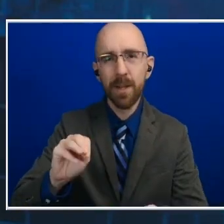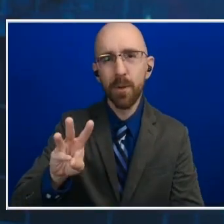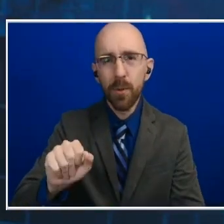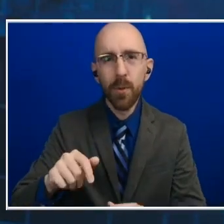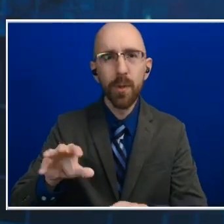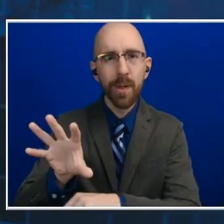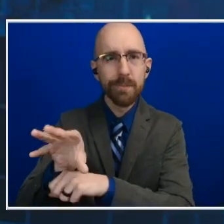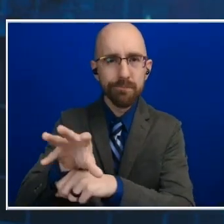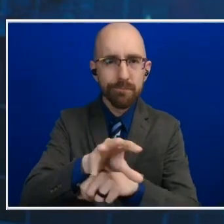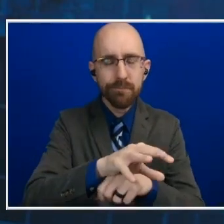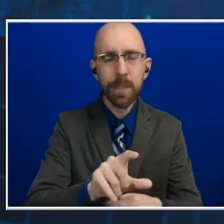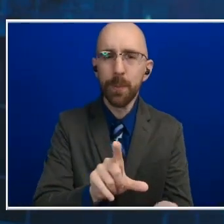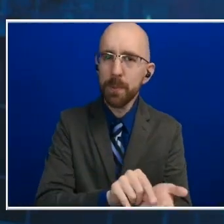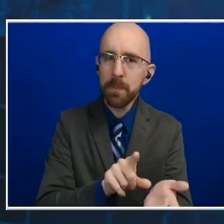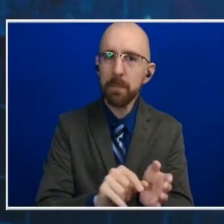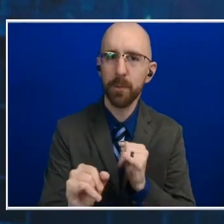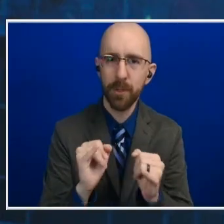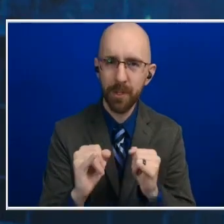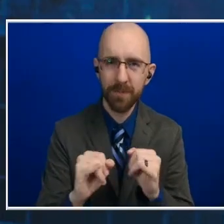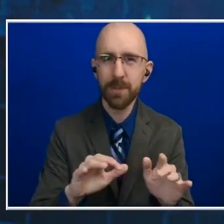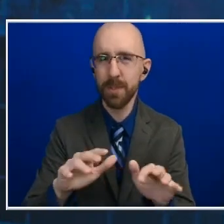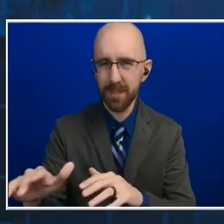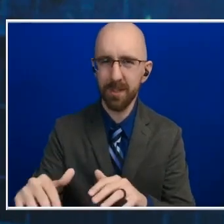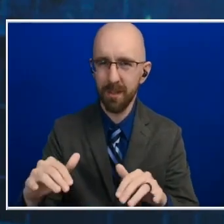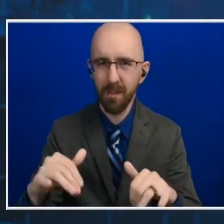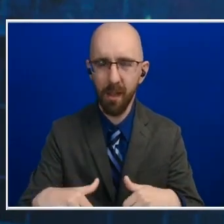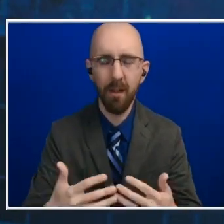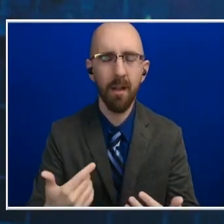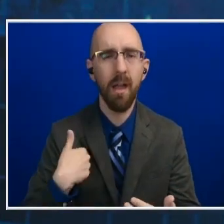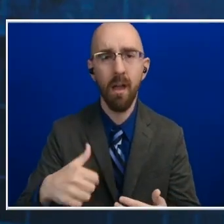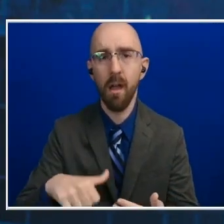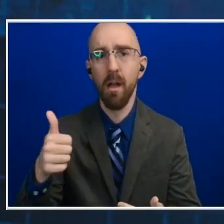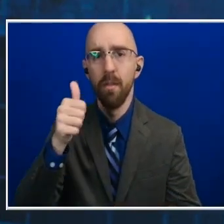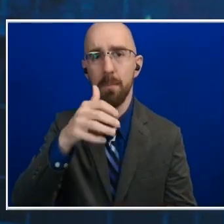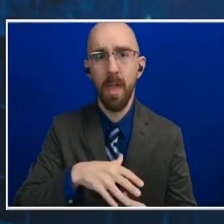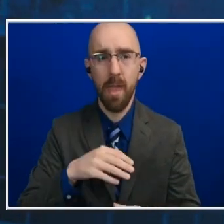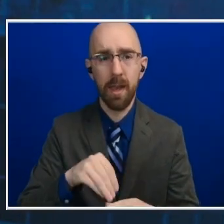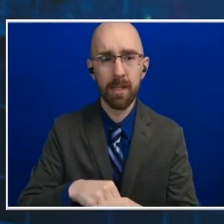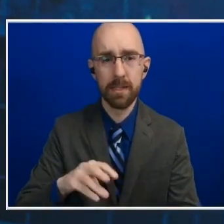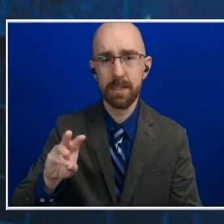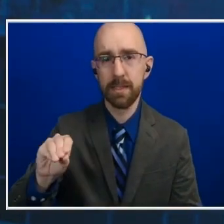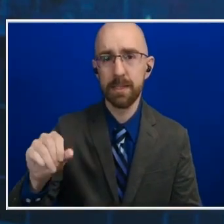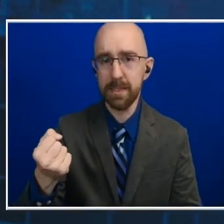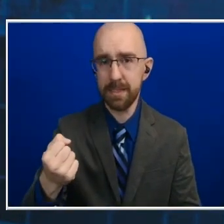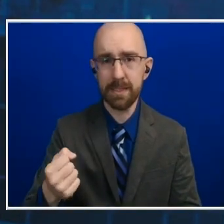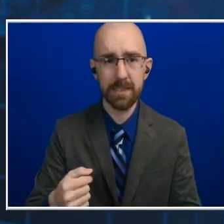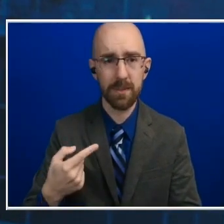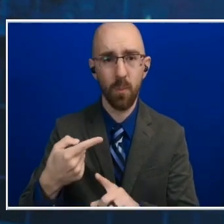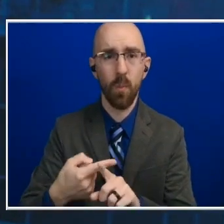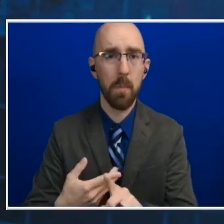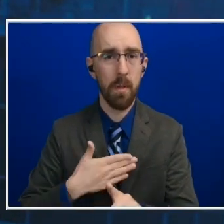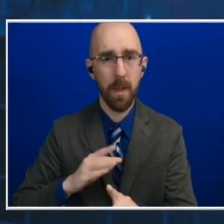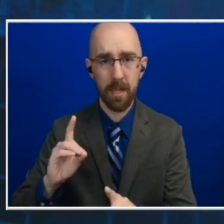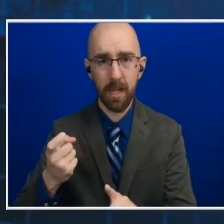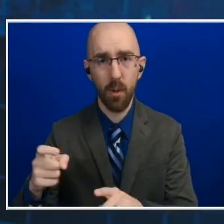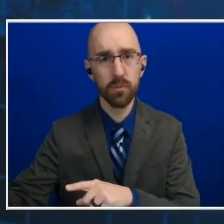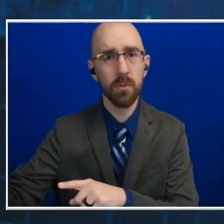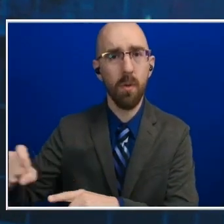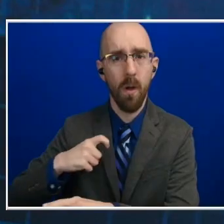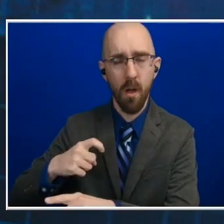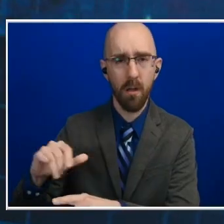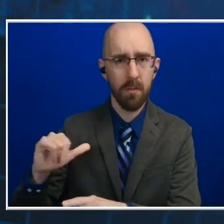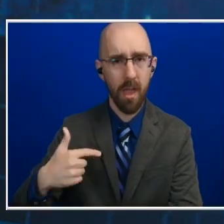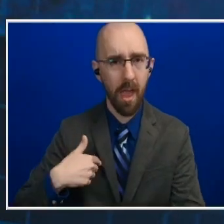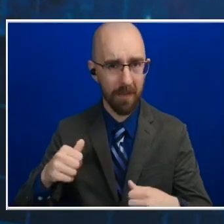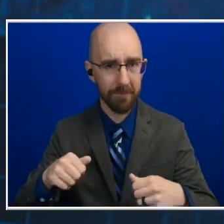everything. And I had another male in the 60s within a month of my diagnosis call me being like, I'm kind of freaking out right now. How did